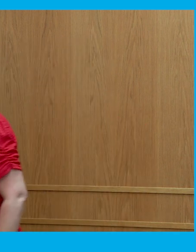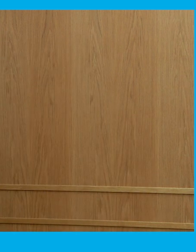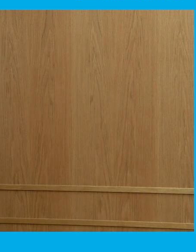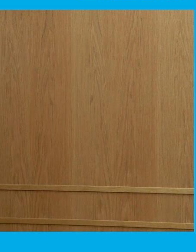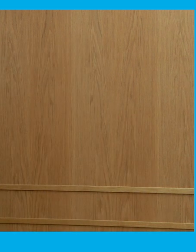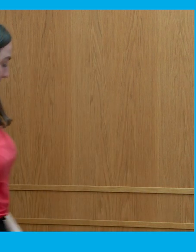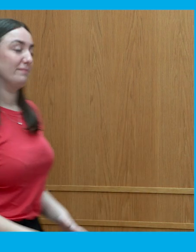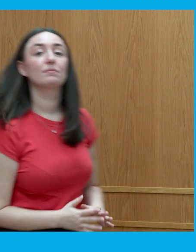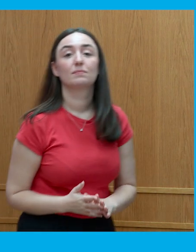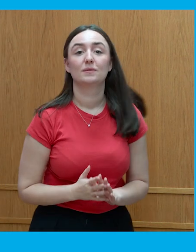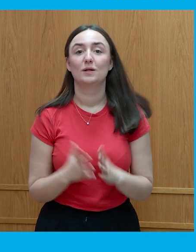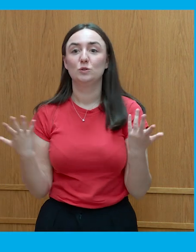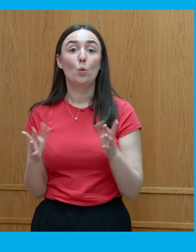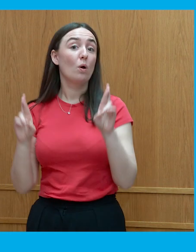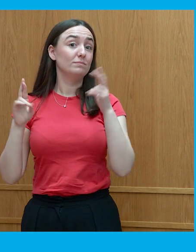helps the audience. So